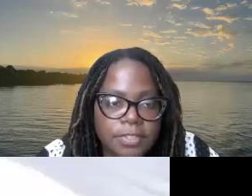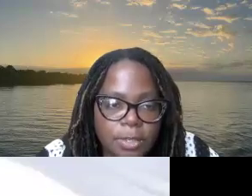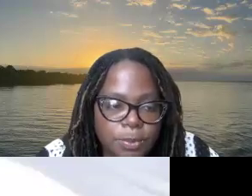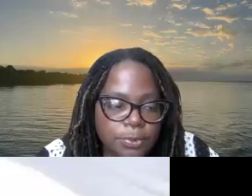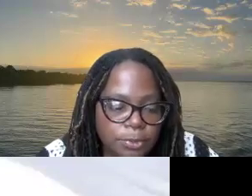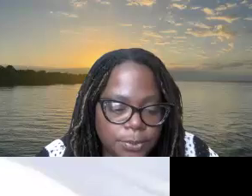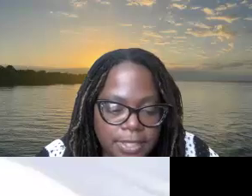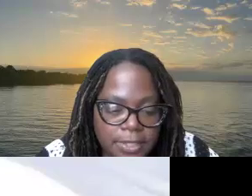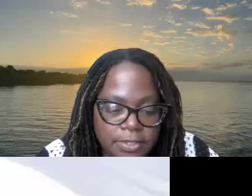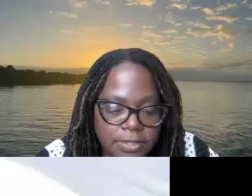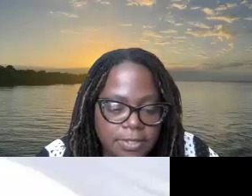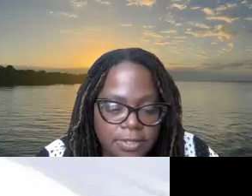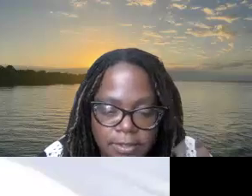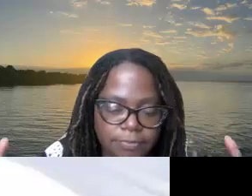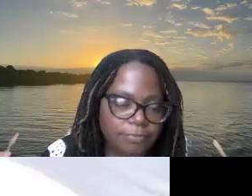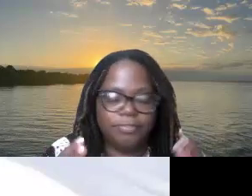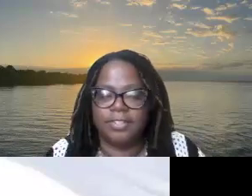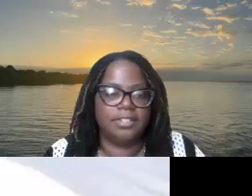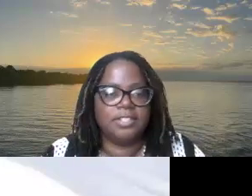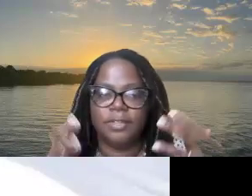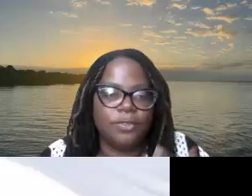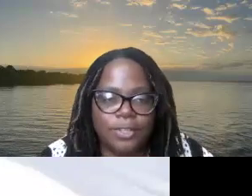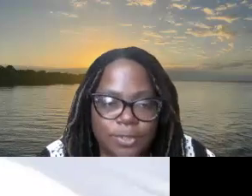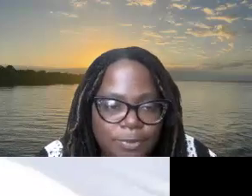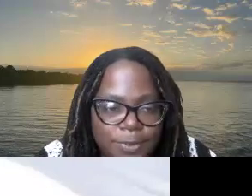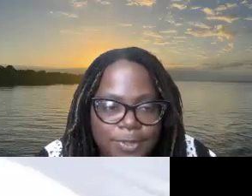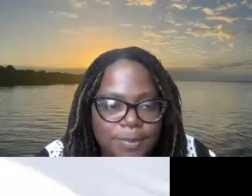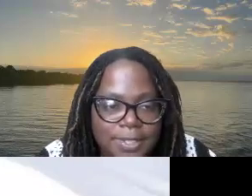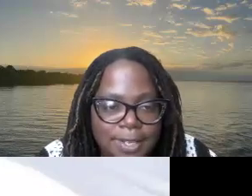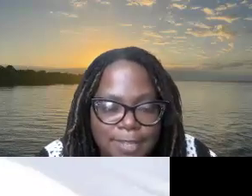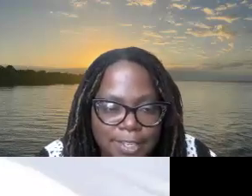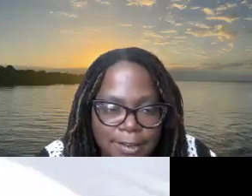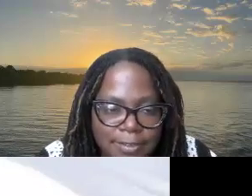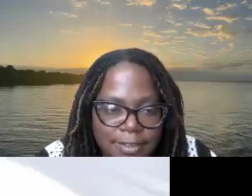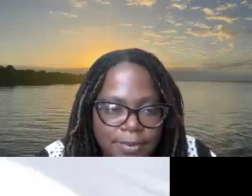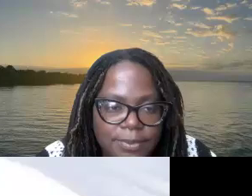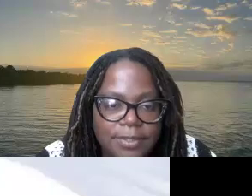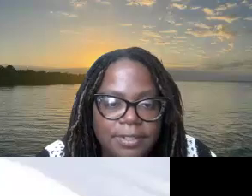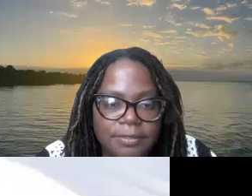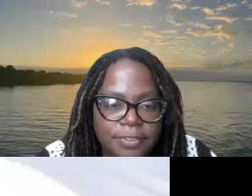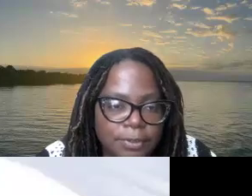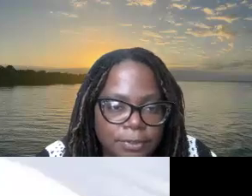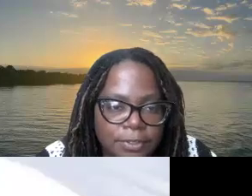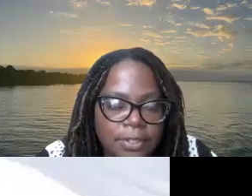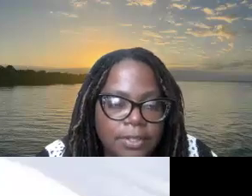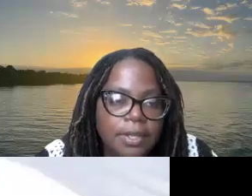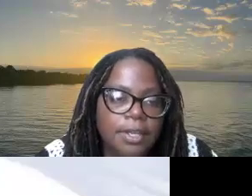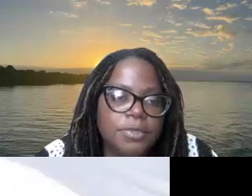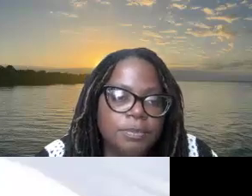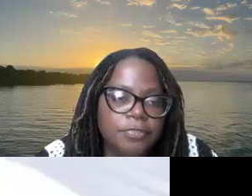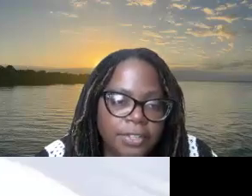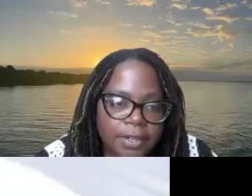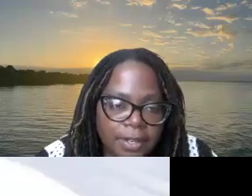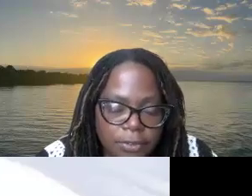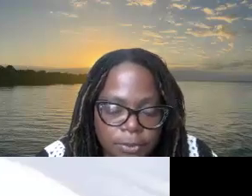So oftentimes people don't go into agencies because they're going to feel like 10 other things are thrown on them by the time they get out. They're going to not feel heard.